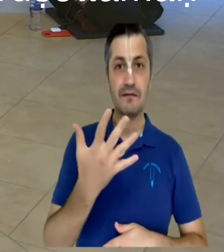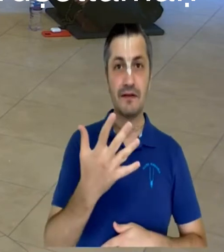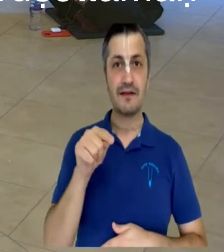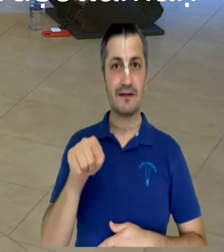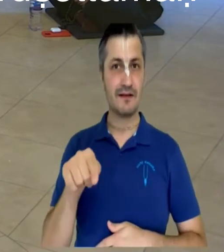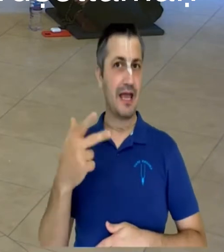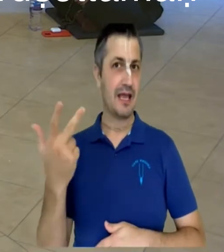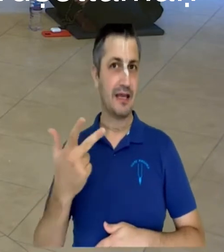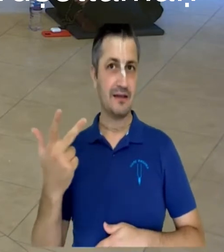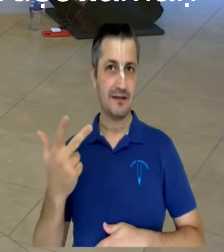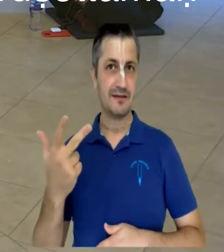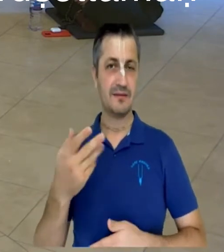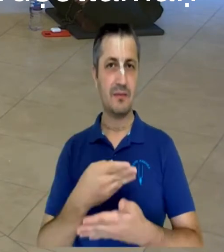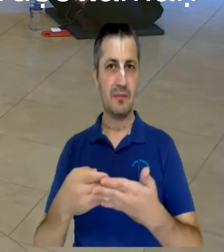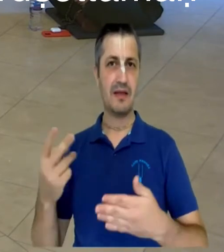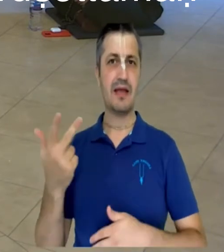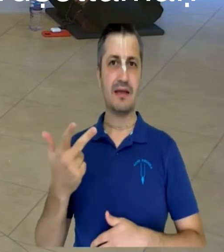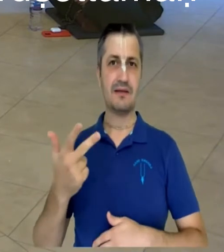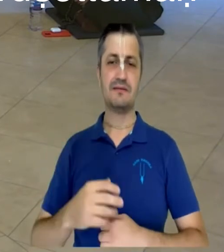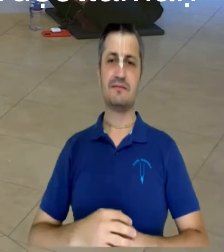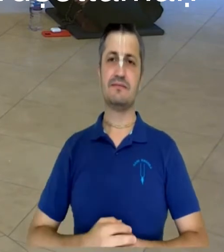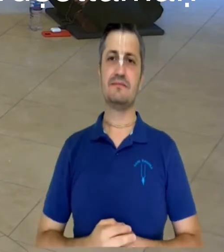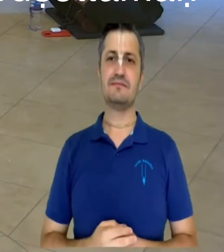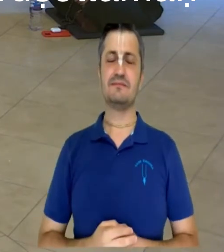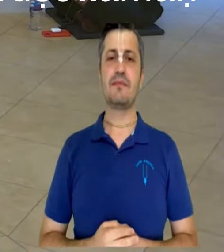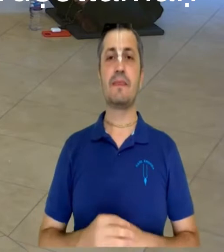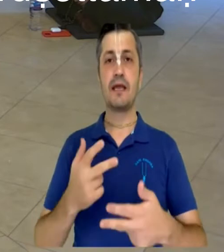Yasmad Ksharam Atitoham